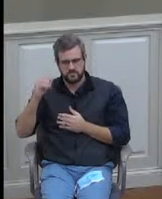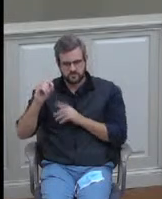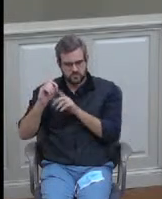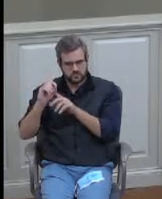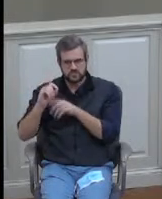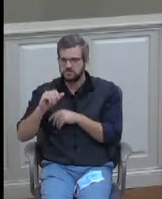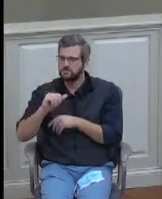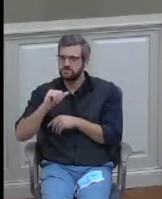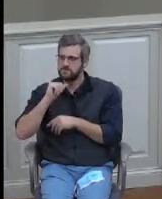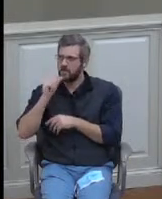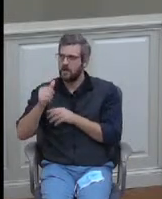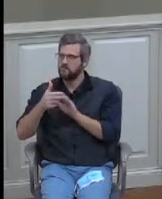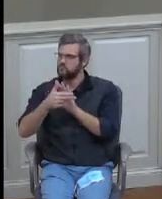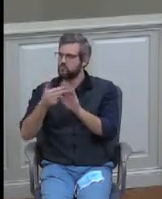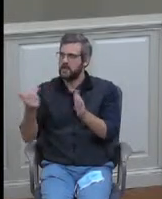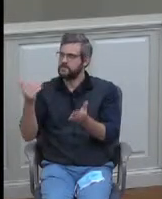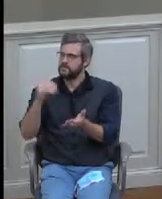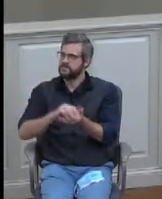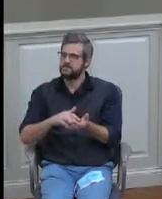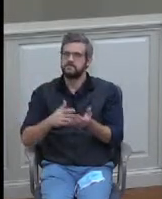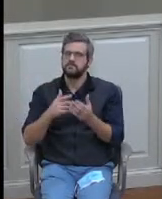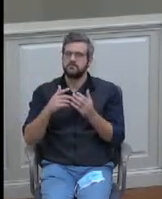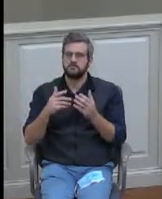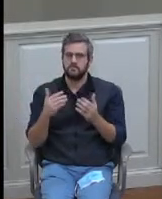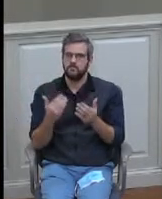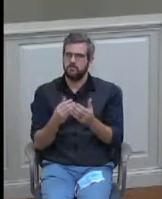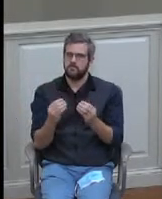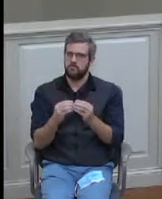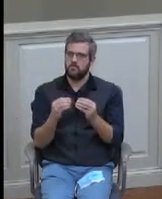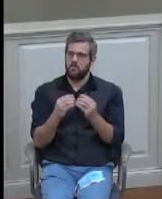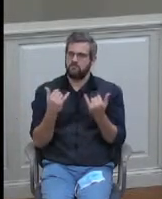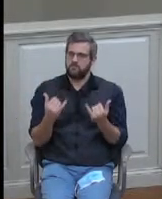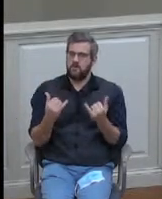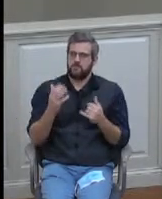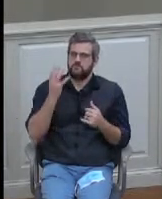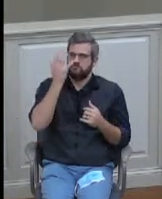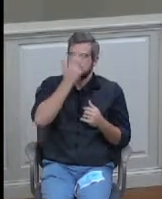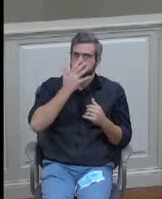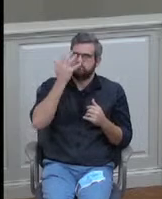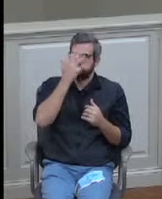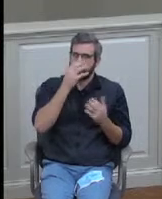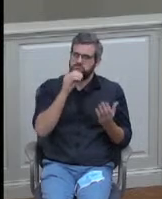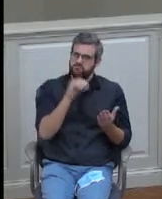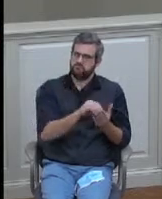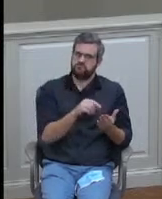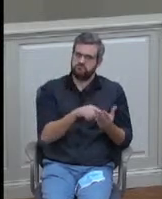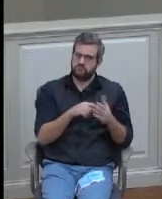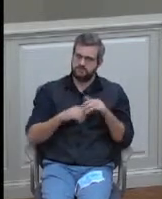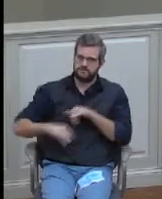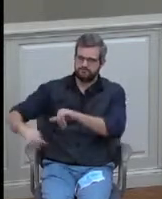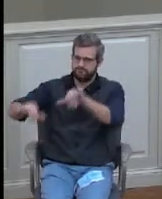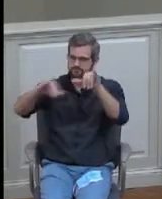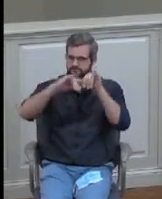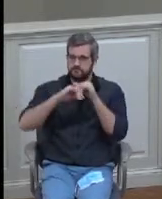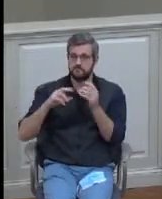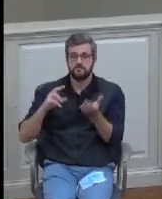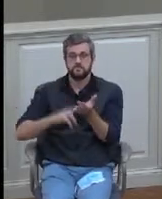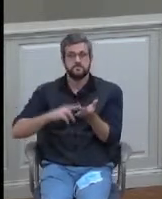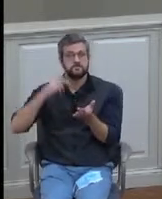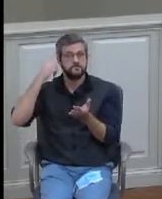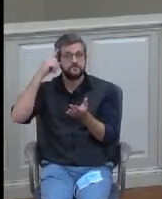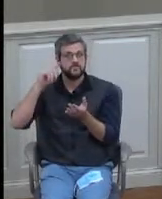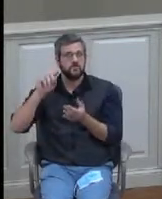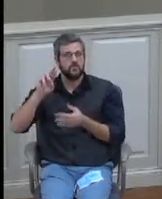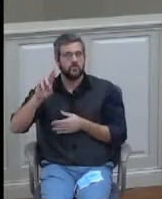not rebrand, but update our logos to a more modern look and provide the uniformity. So this contract is for